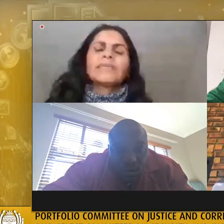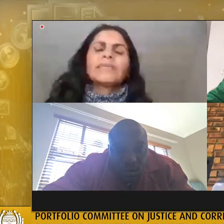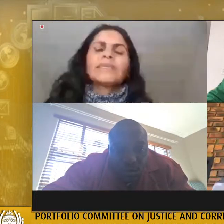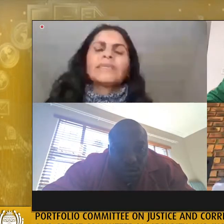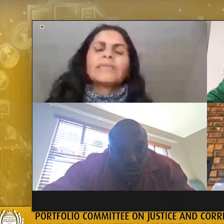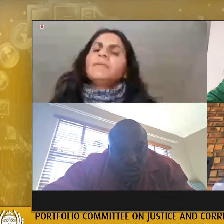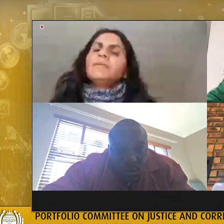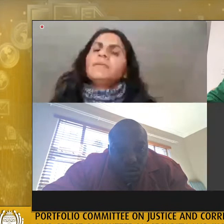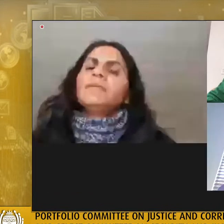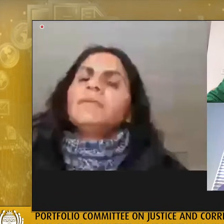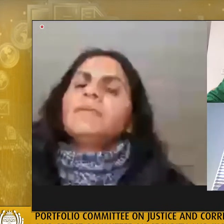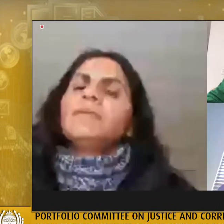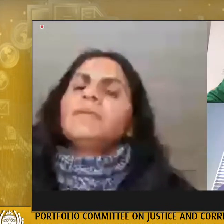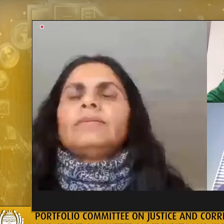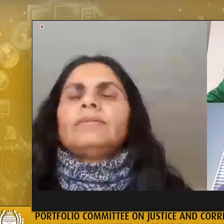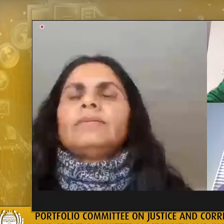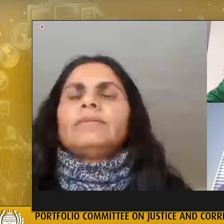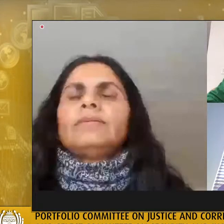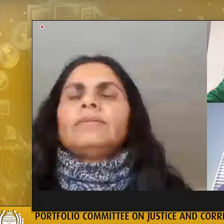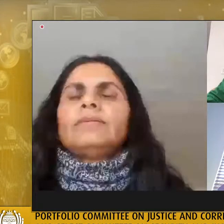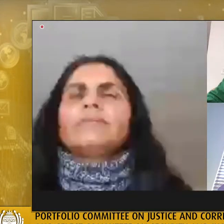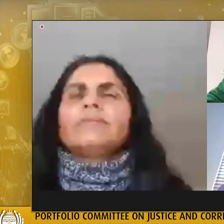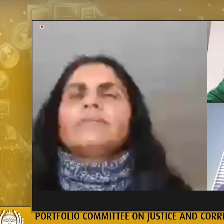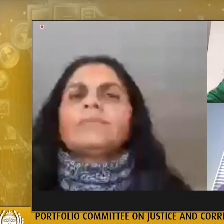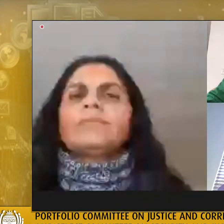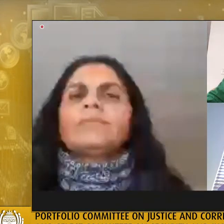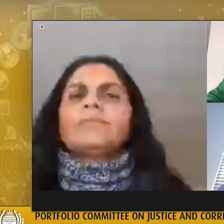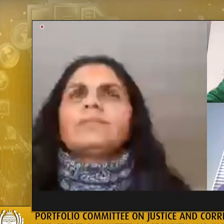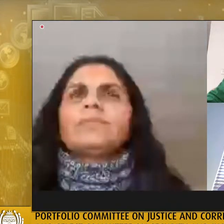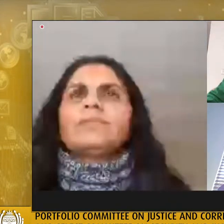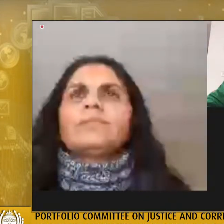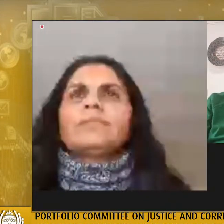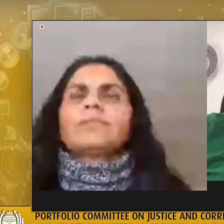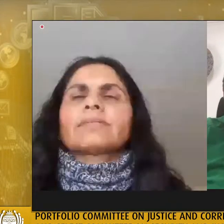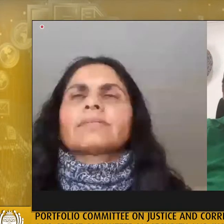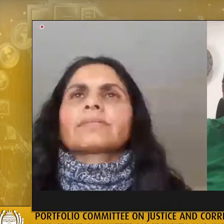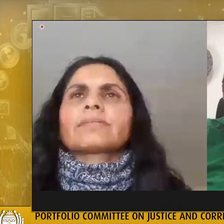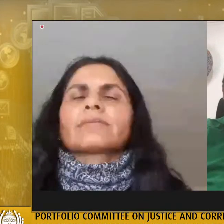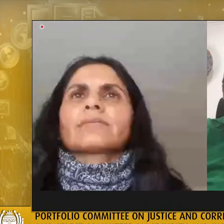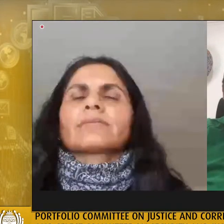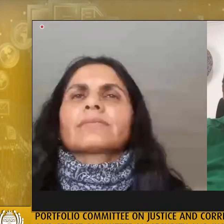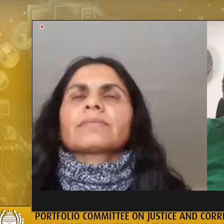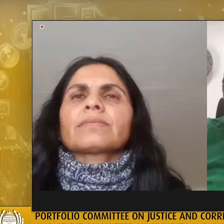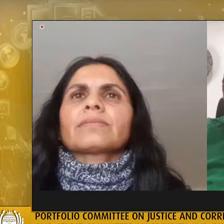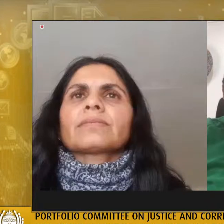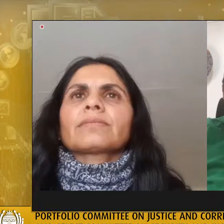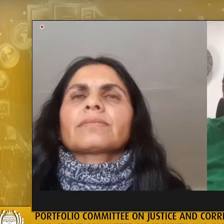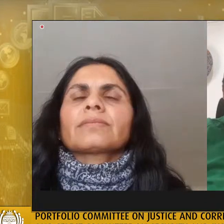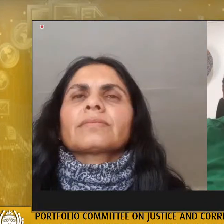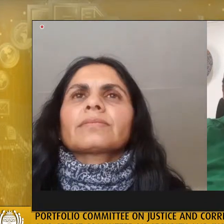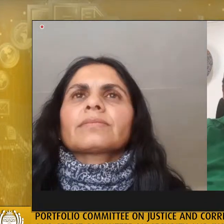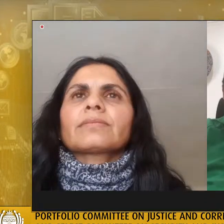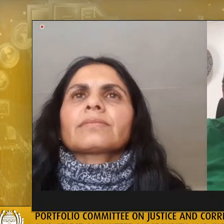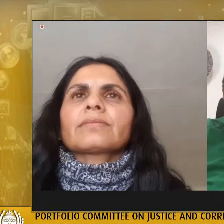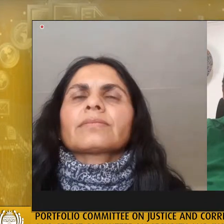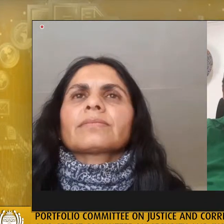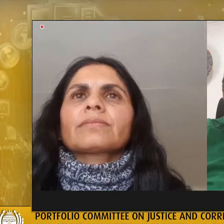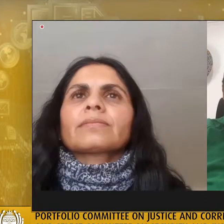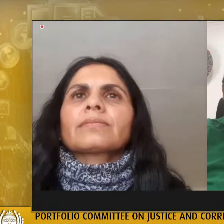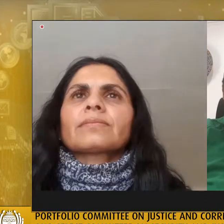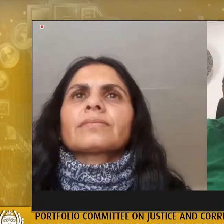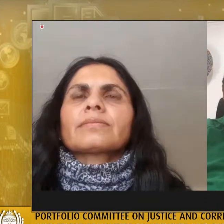Honorable Zandamela. No, thank you, Chairperson. Now, this is